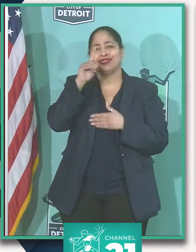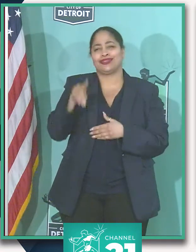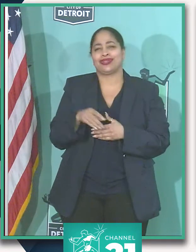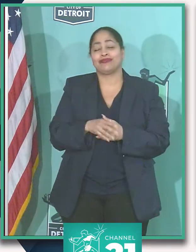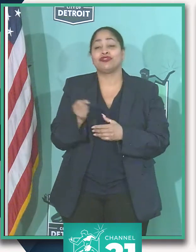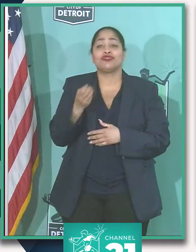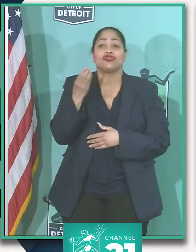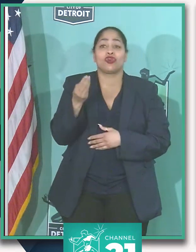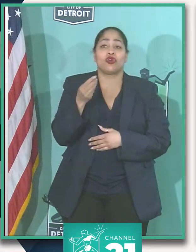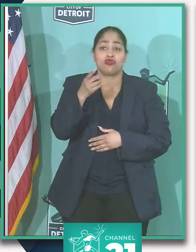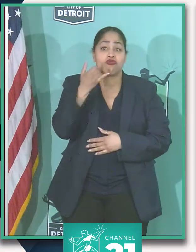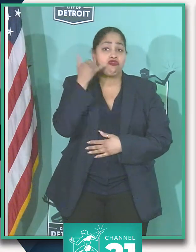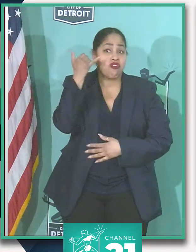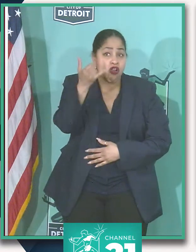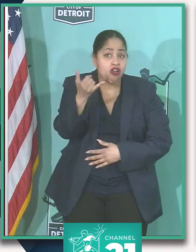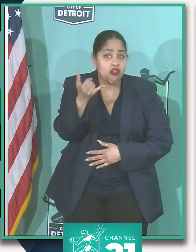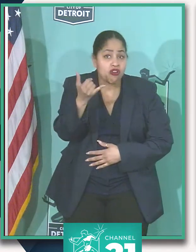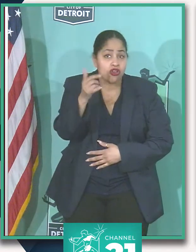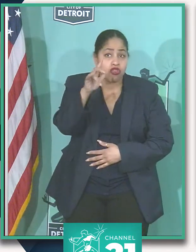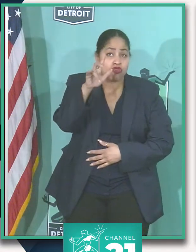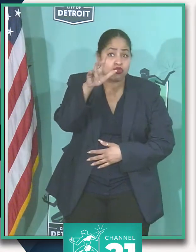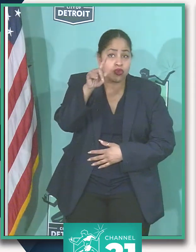So when you call